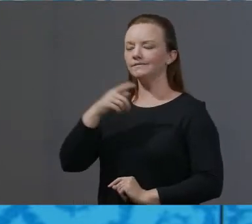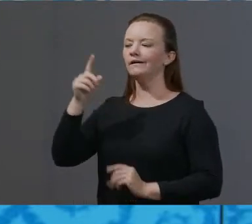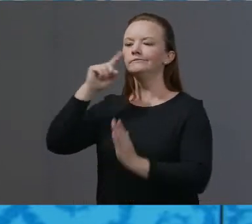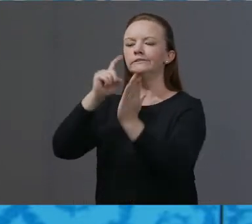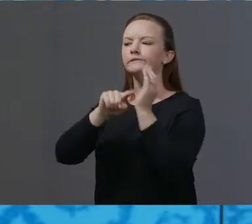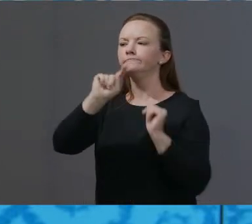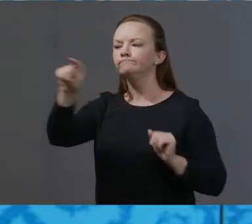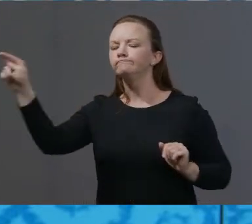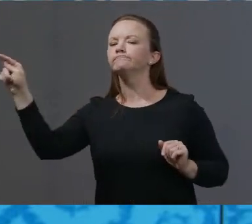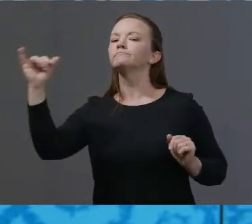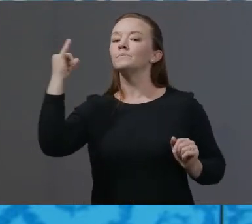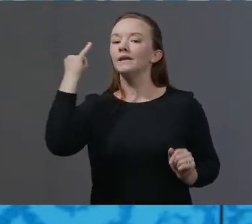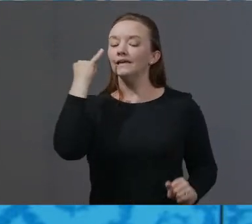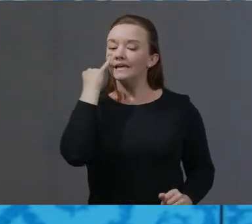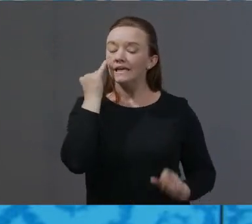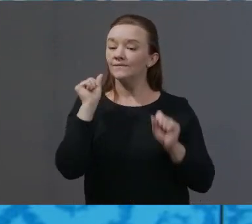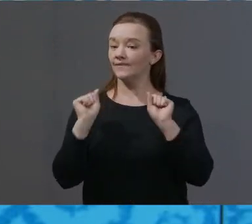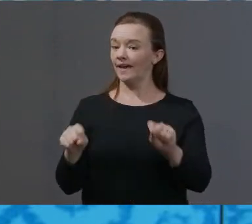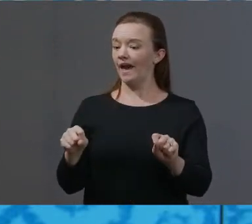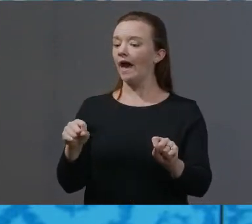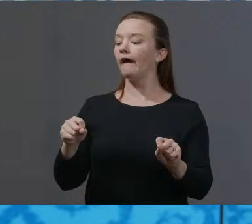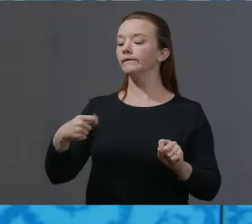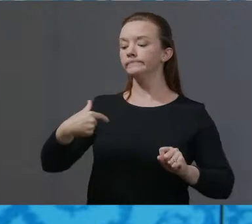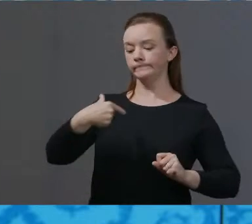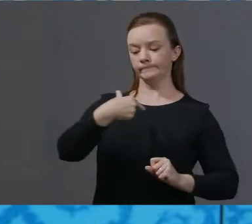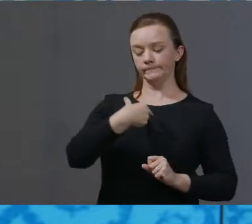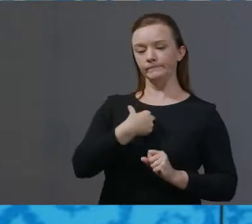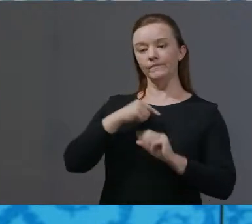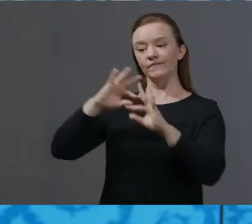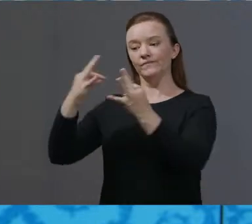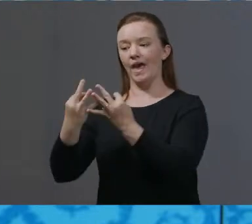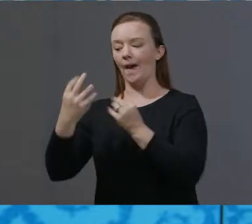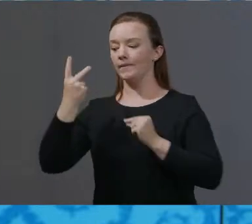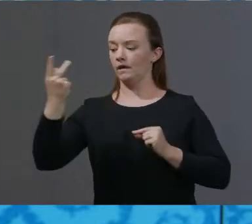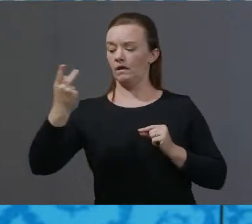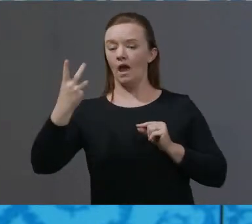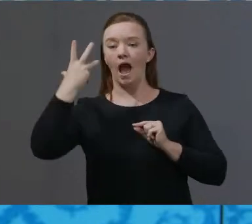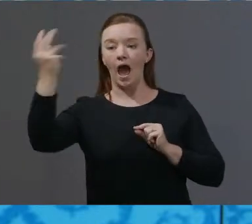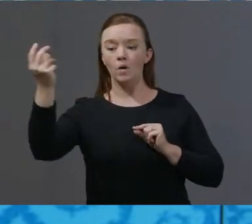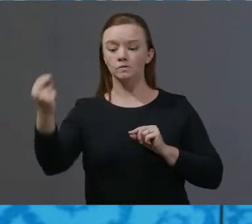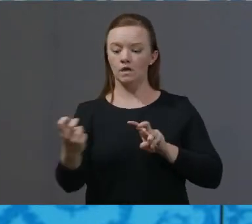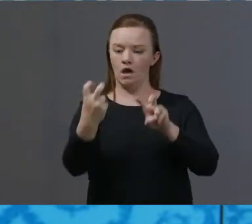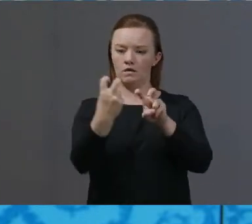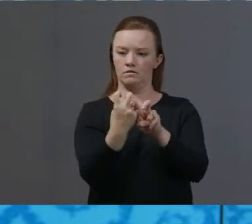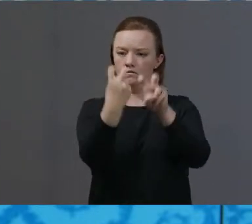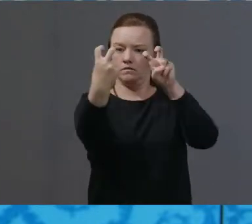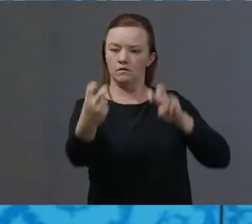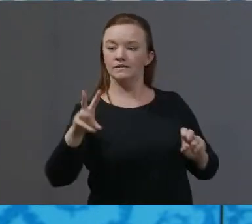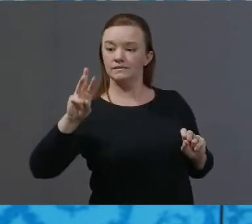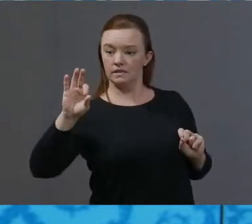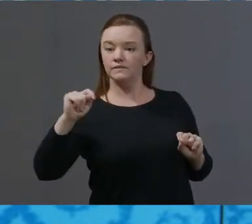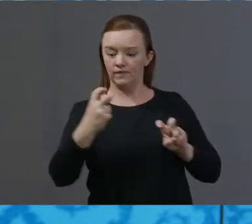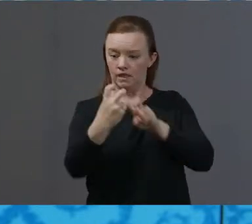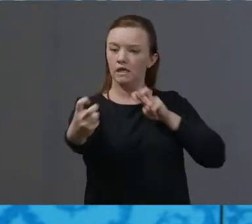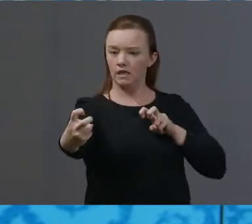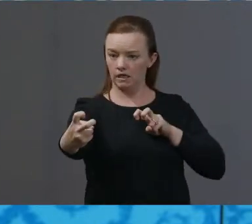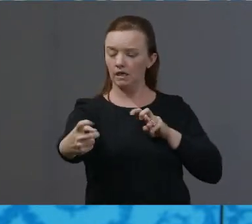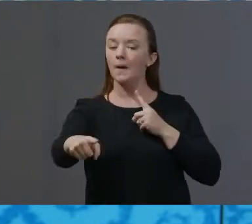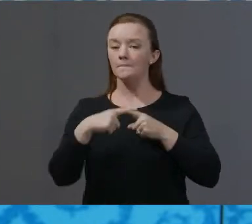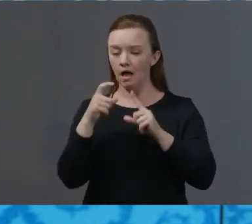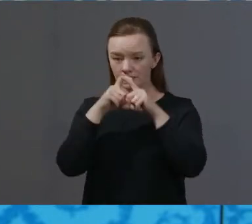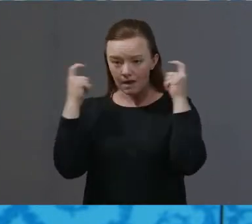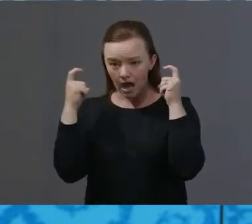one outside, physically distanced, with a mask is a safe way to do this. Again, it can be challenging